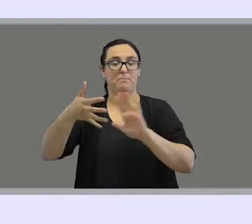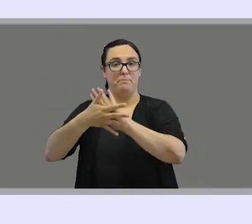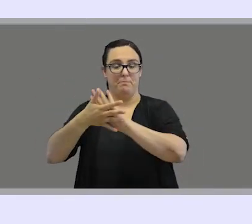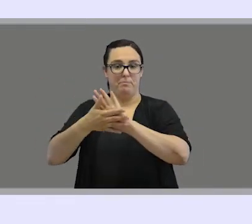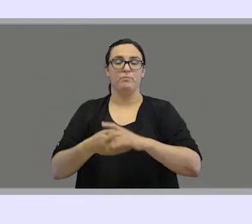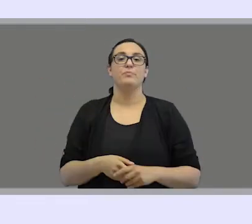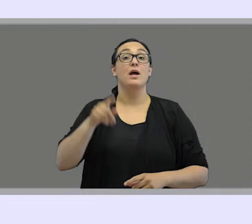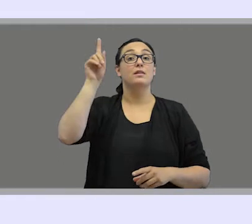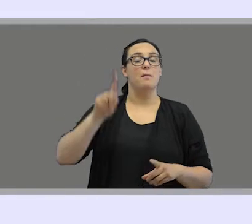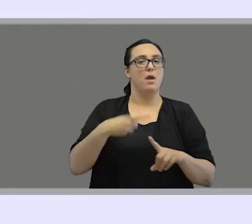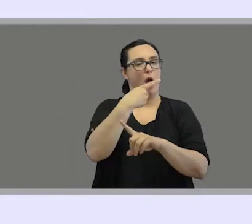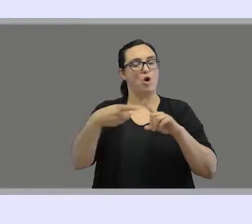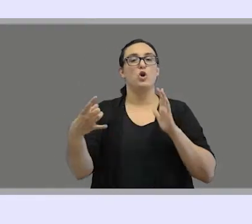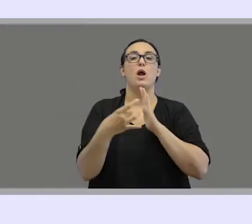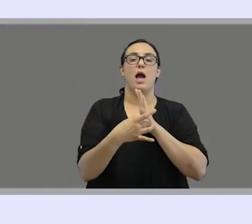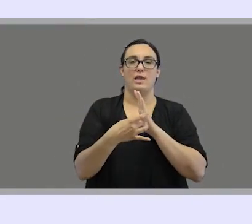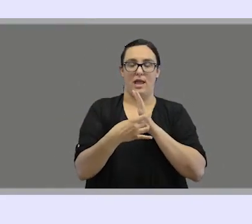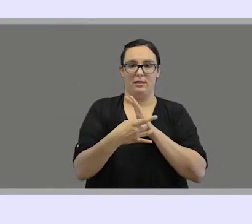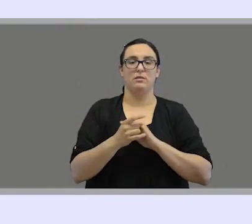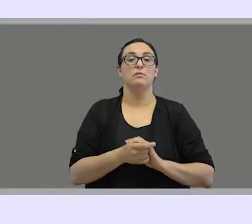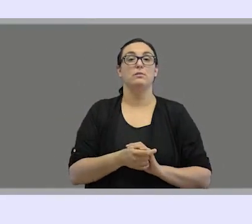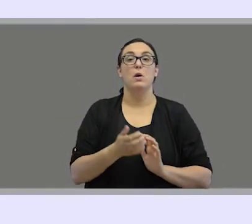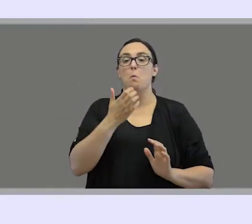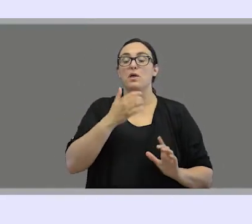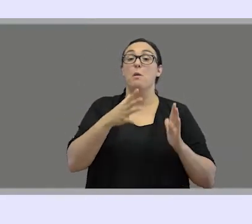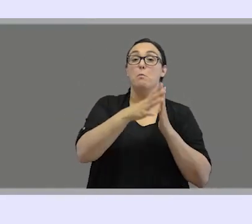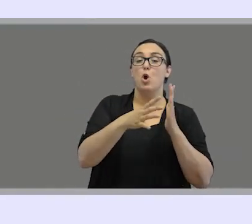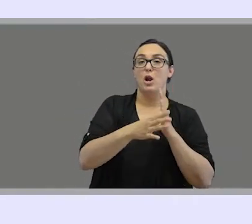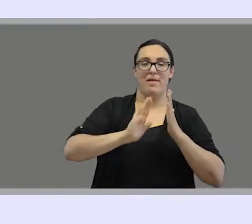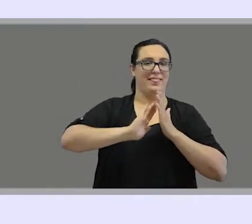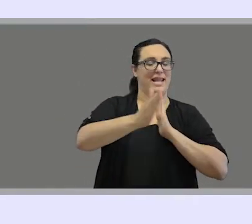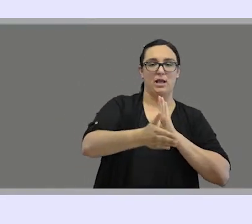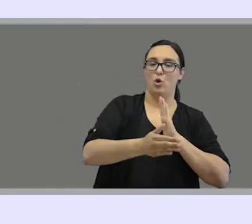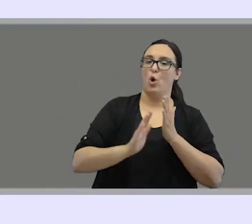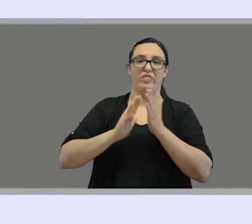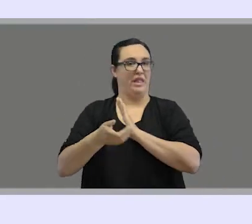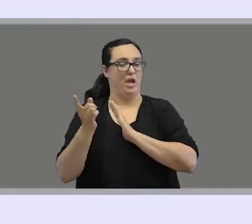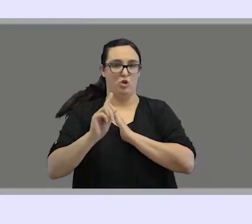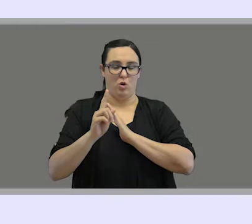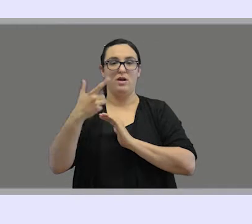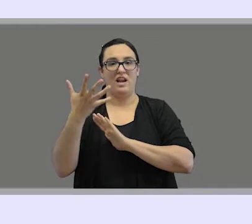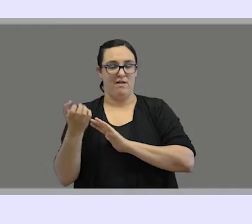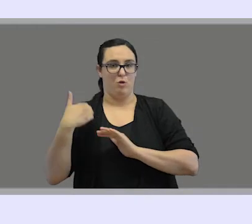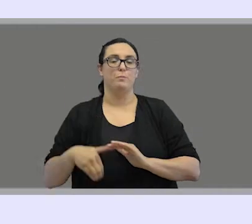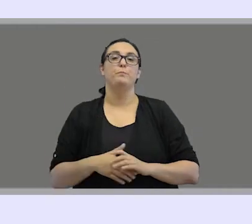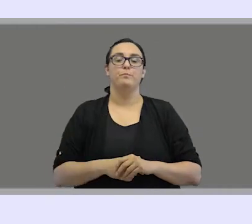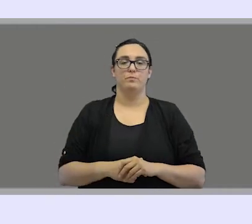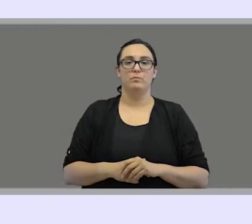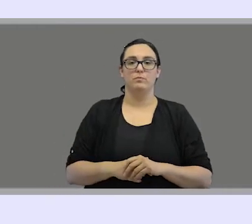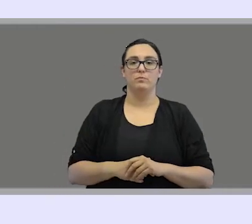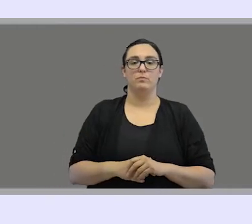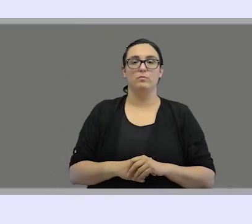sign language interpretation is whether the program is live or non-live. So we will talk about